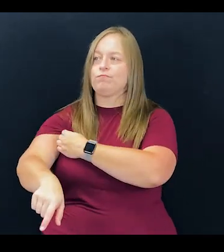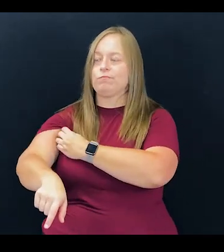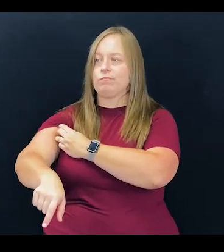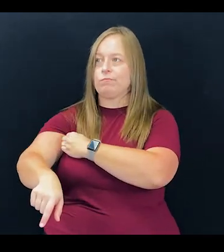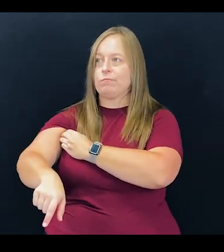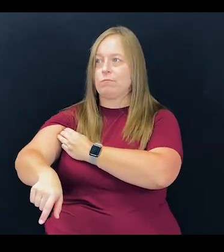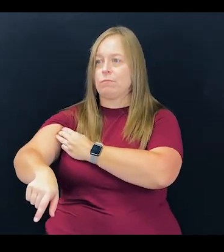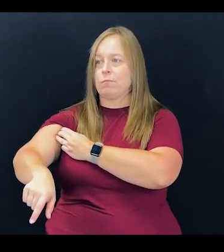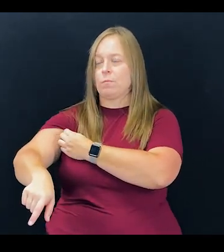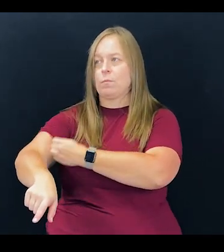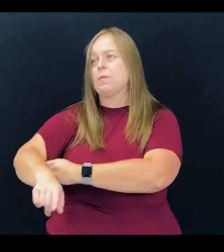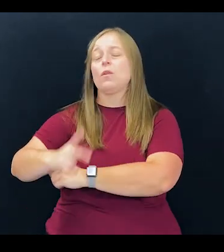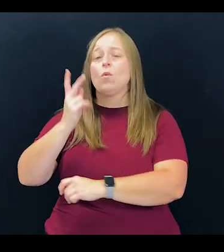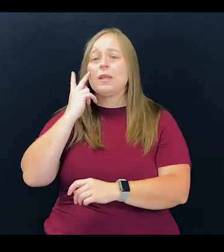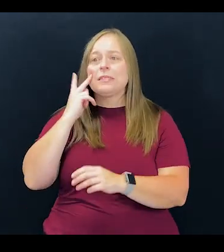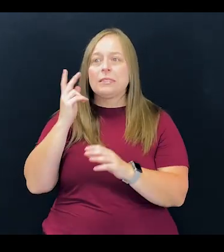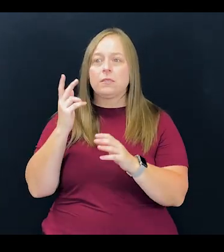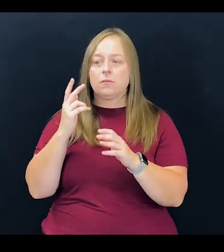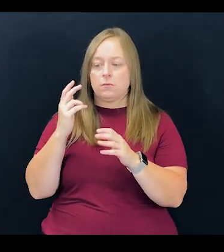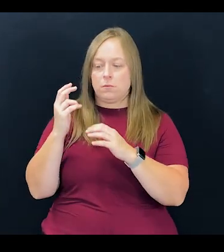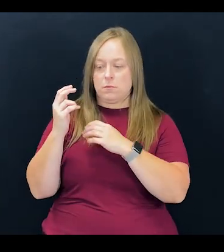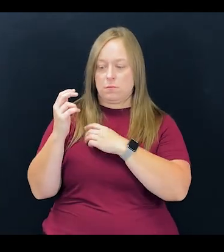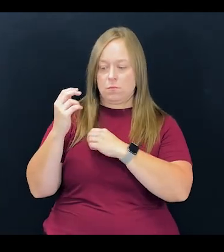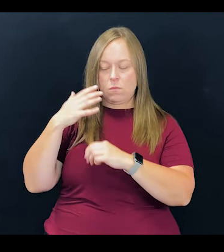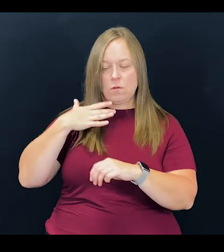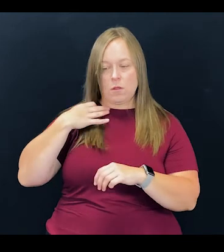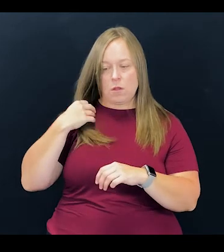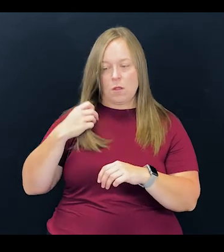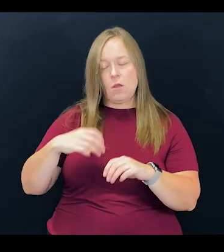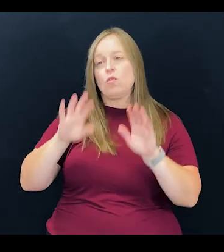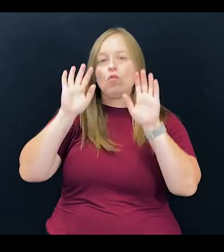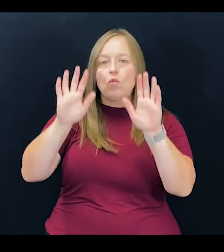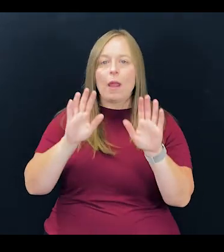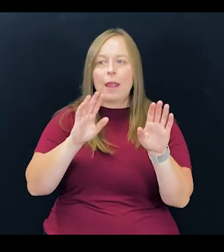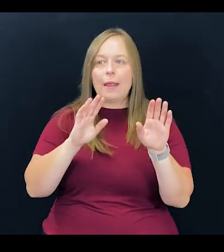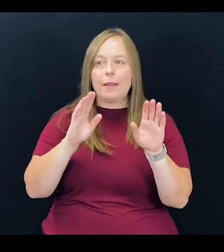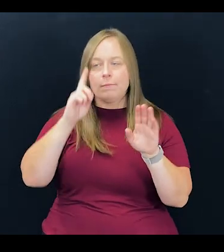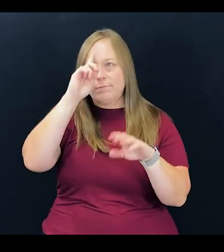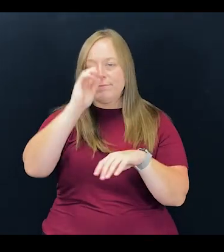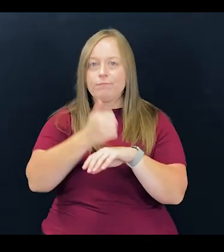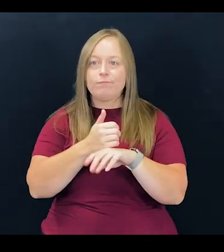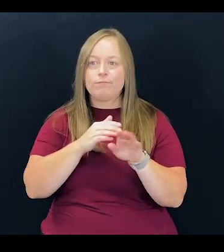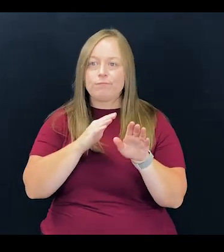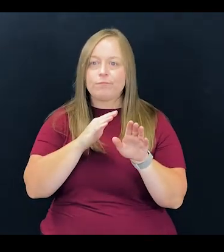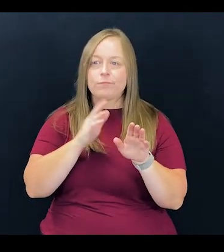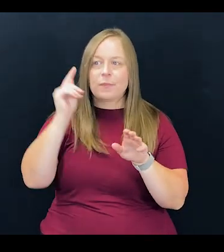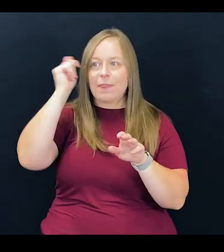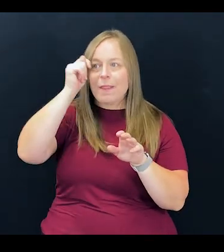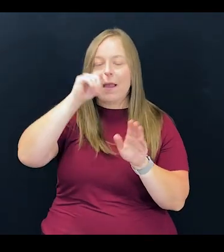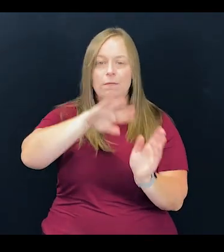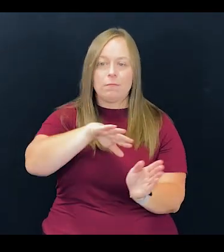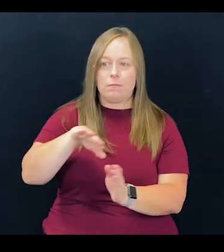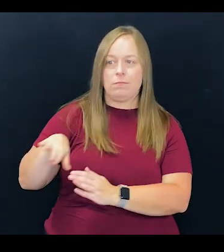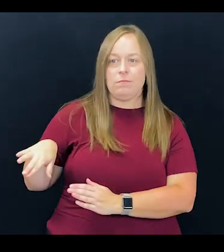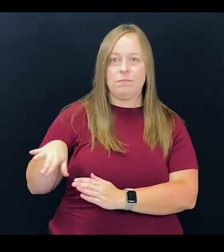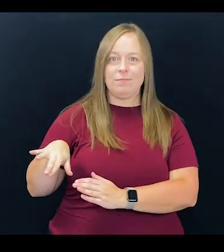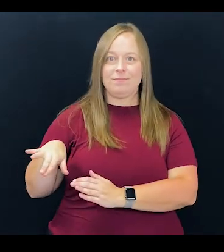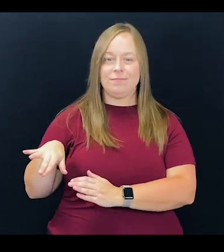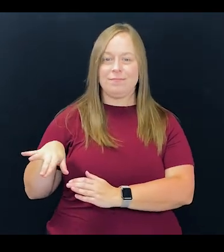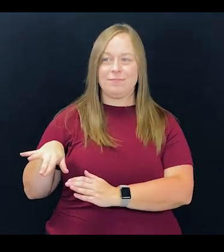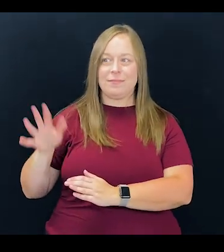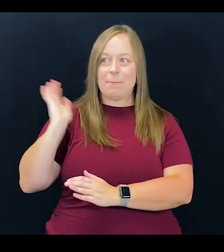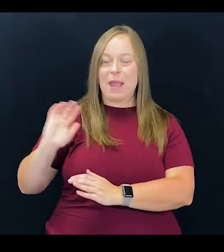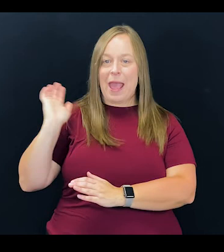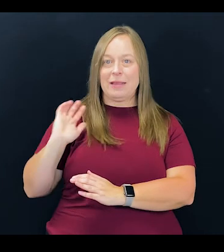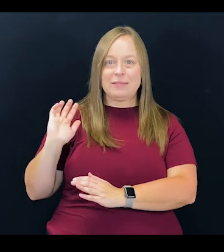think that we are seeing some really great movement towards this ideology being moved to the